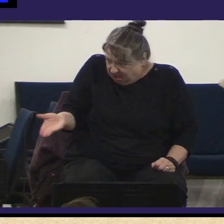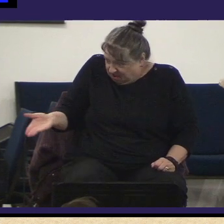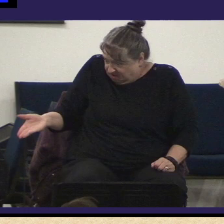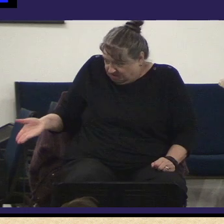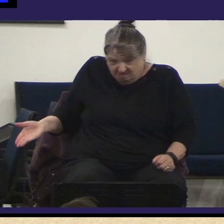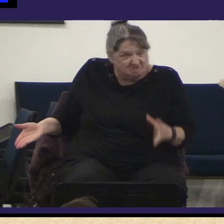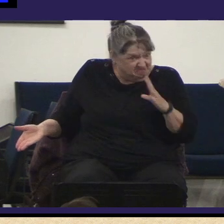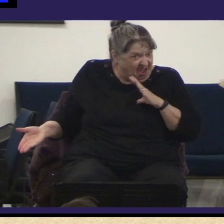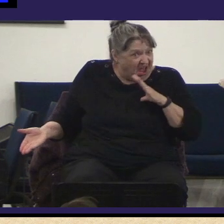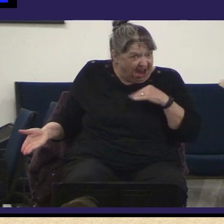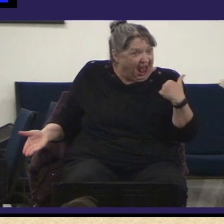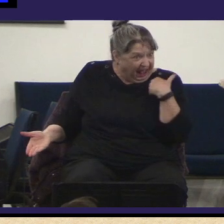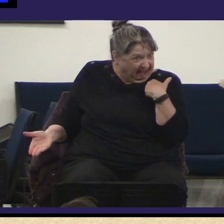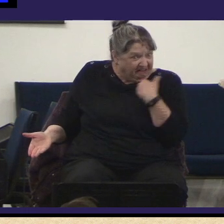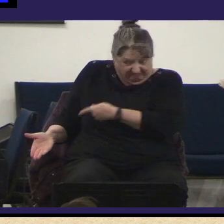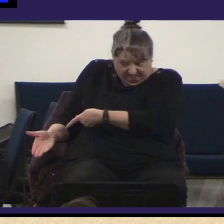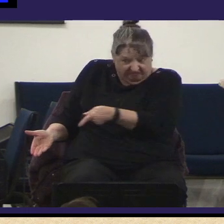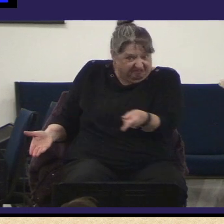there.